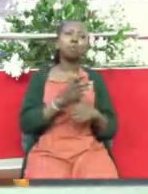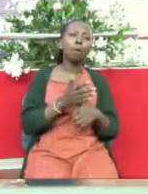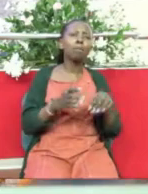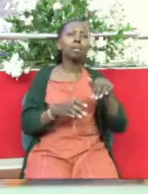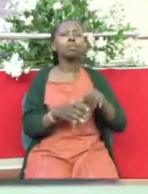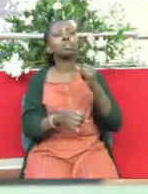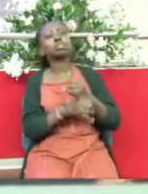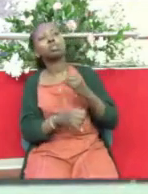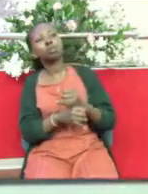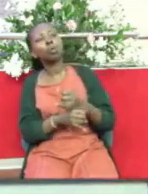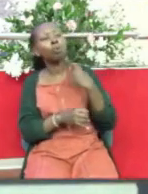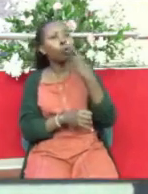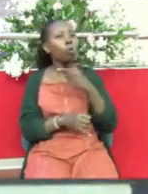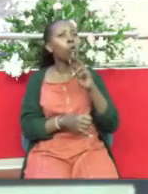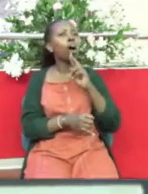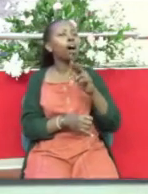Can you identify yourself?